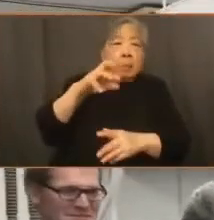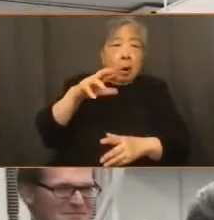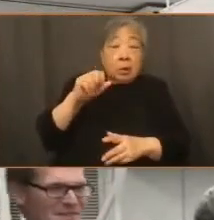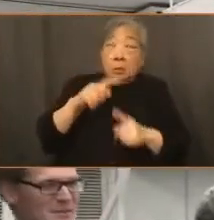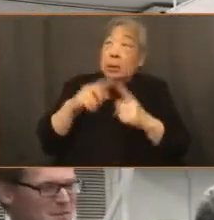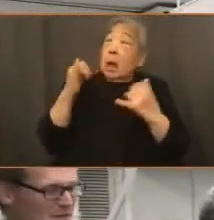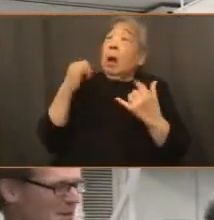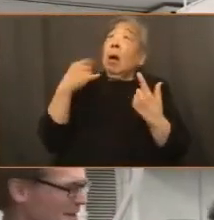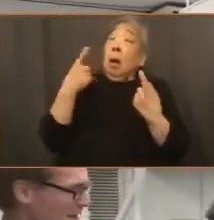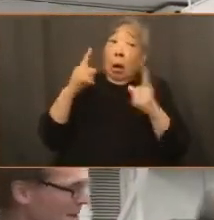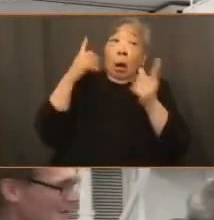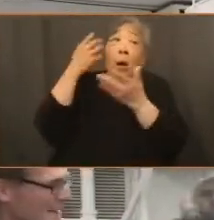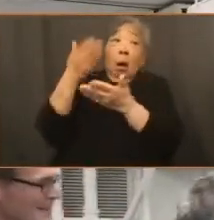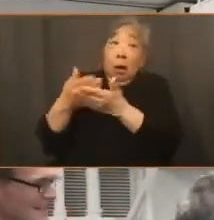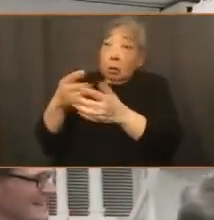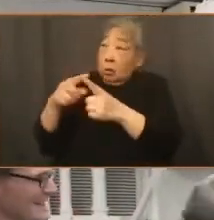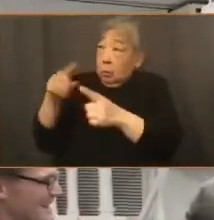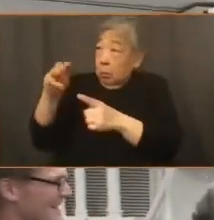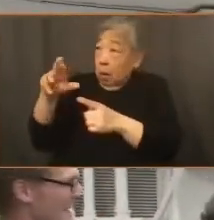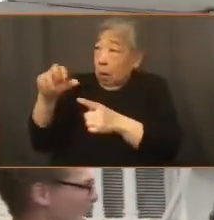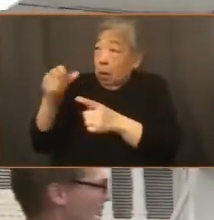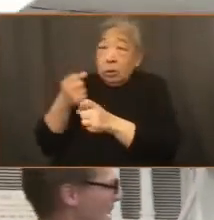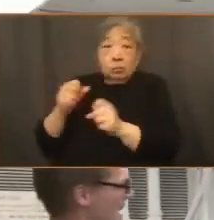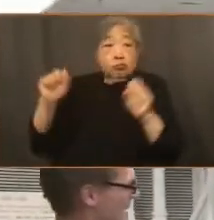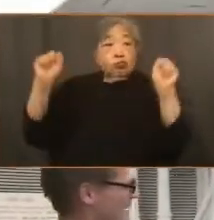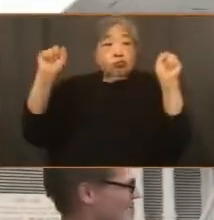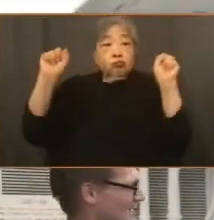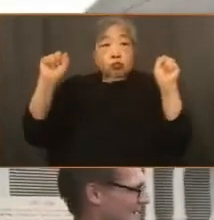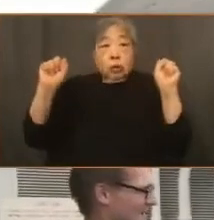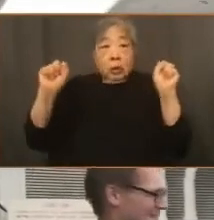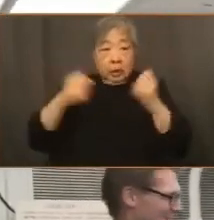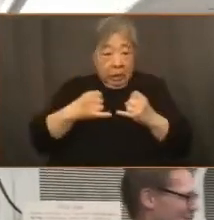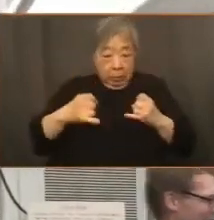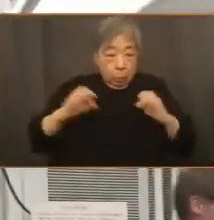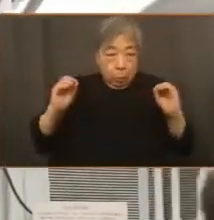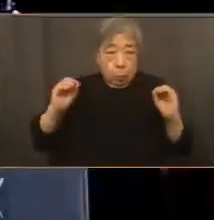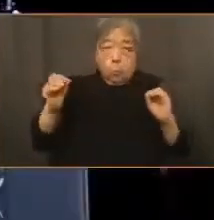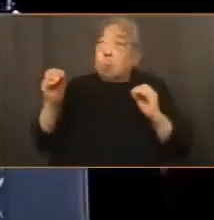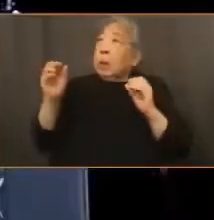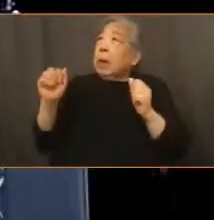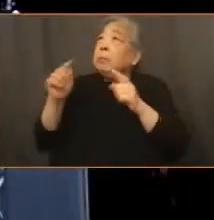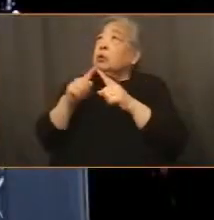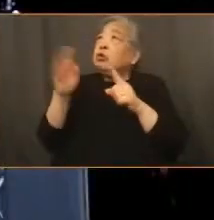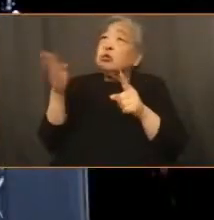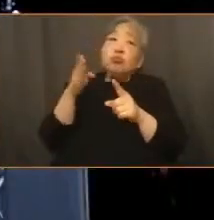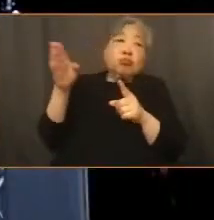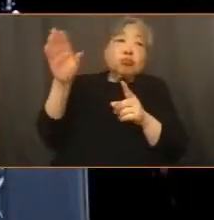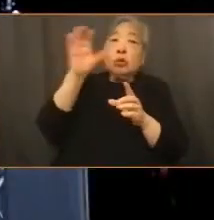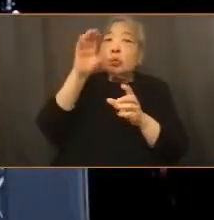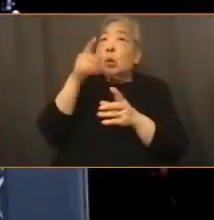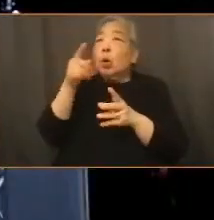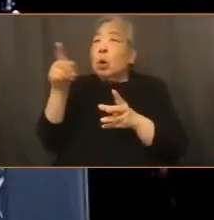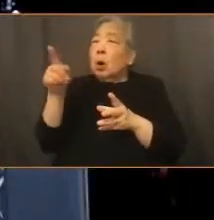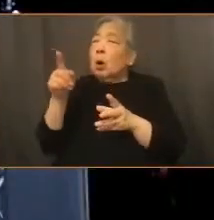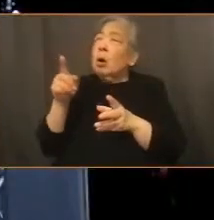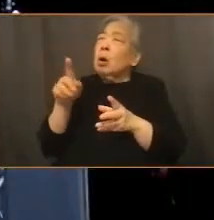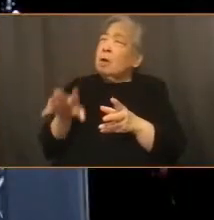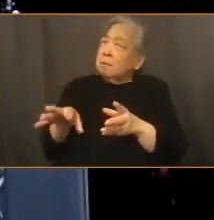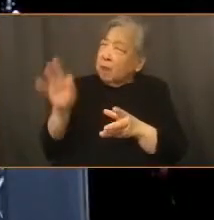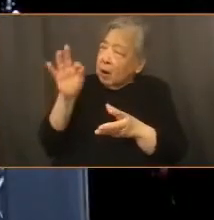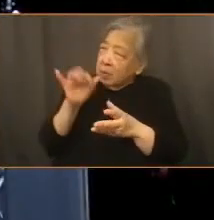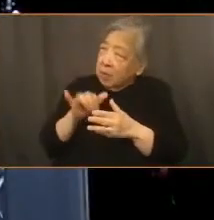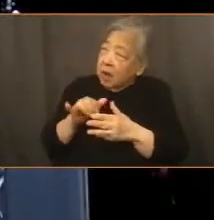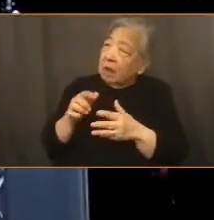kind of freed of all of this, and we're allowed to just kind of soar the skies. And what we demonstrated is we actually can control